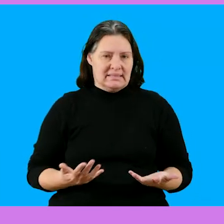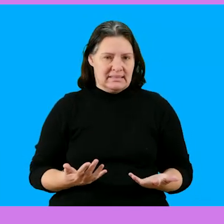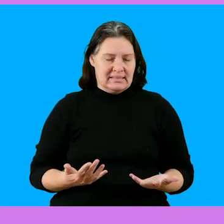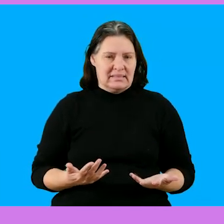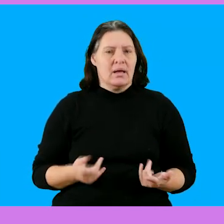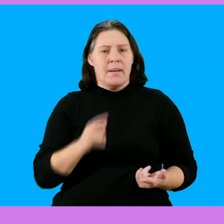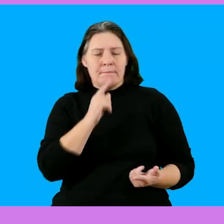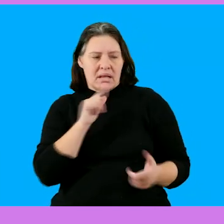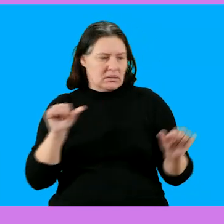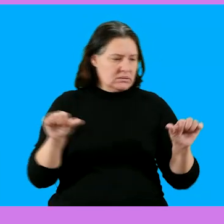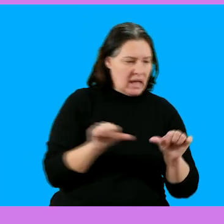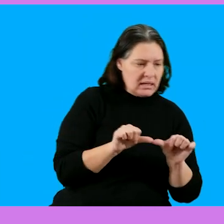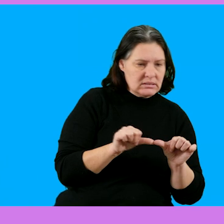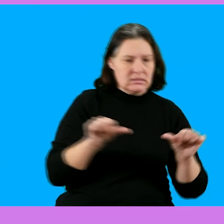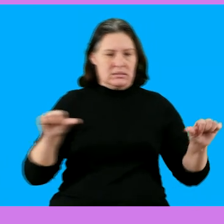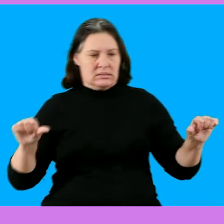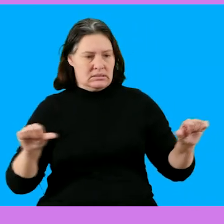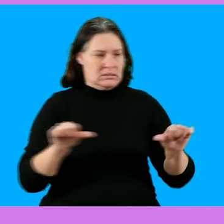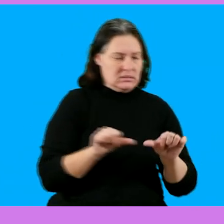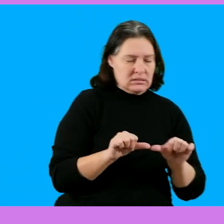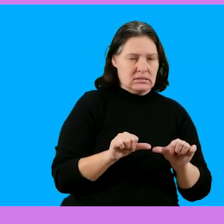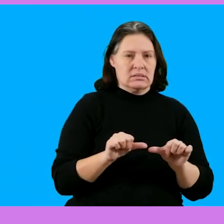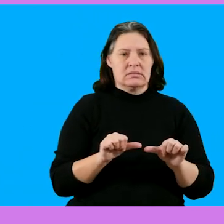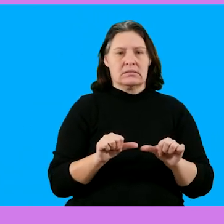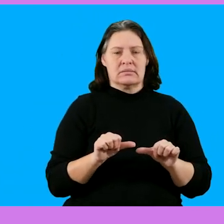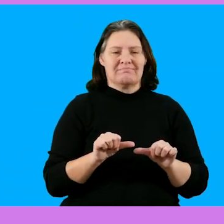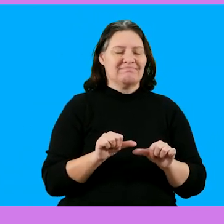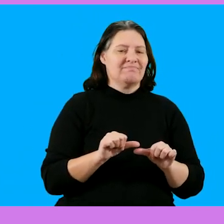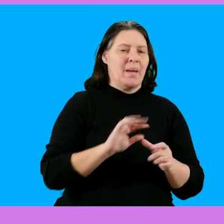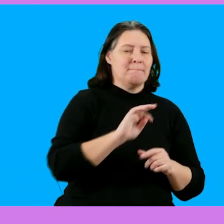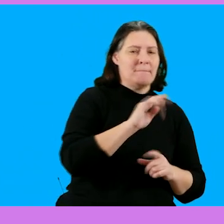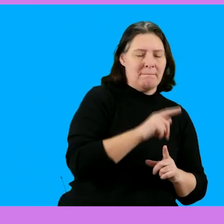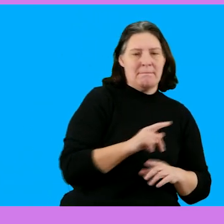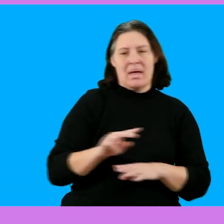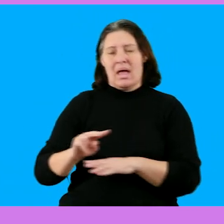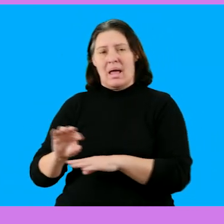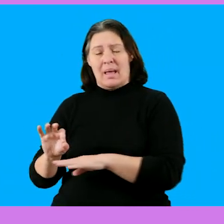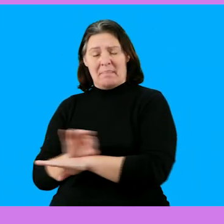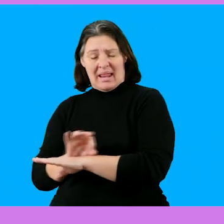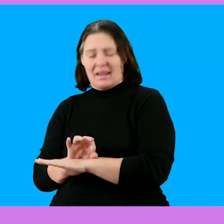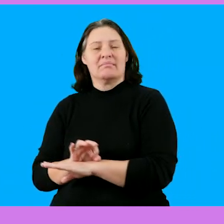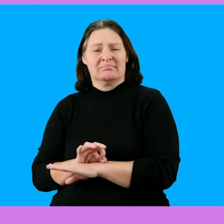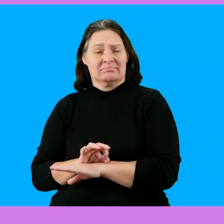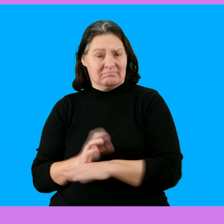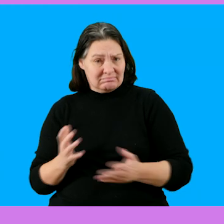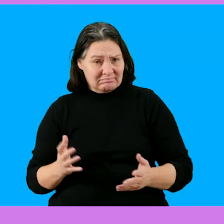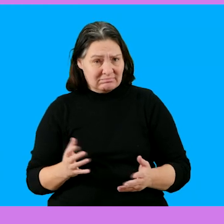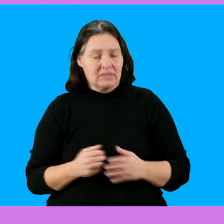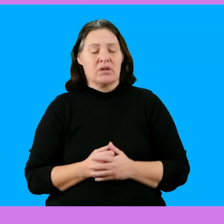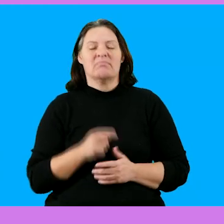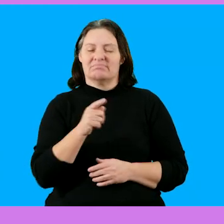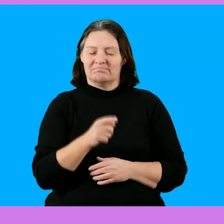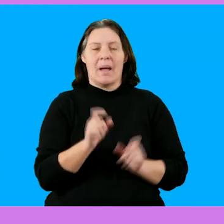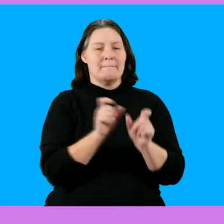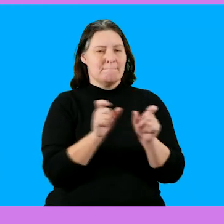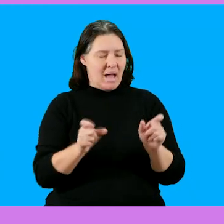there is any resizing of the map or plan. So guys, in this case, the answer is definitely true. Remember I said bar scales are the